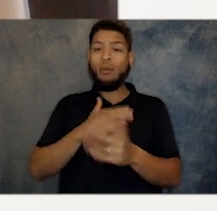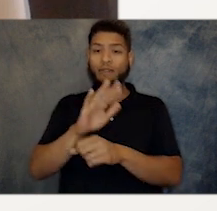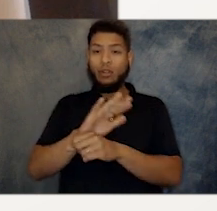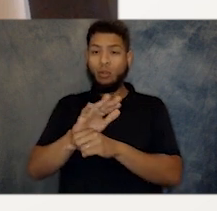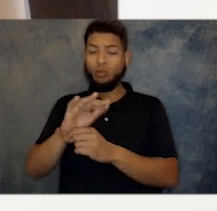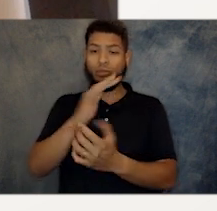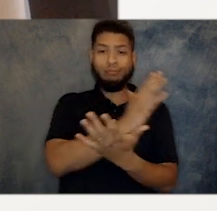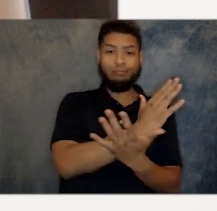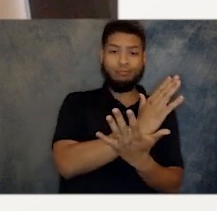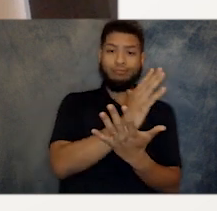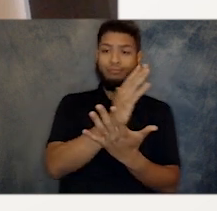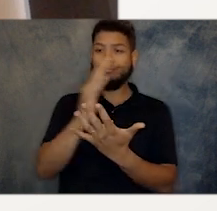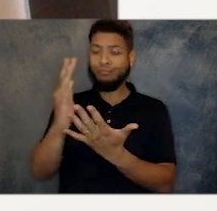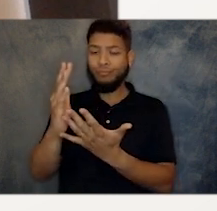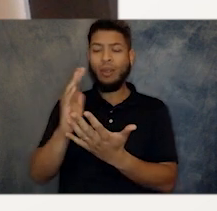come.